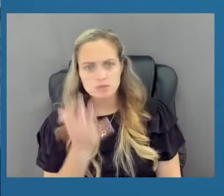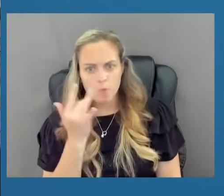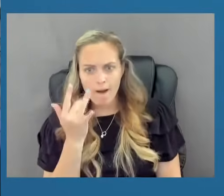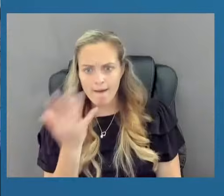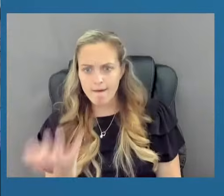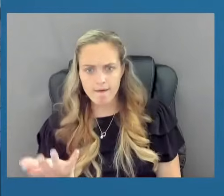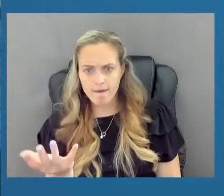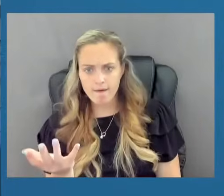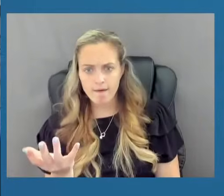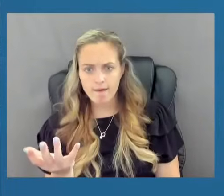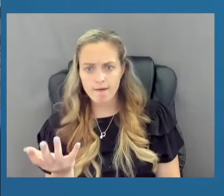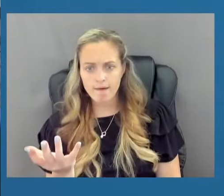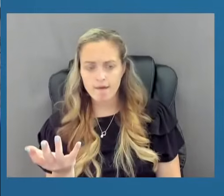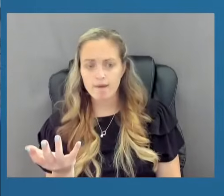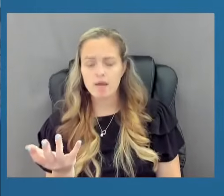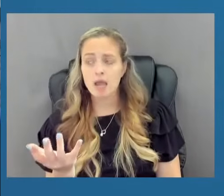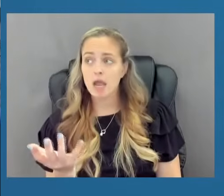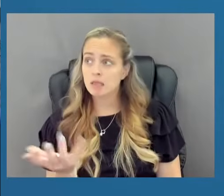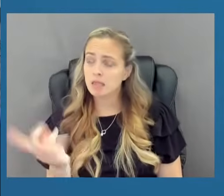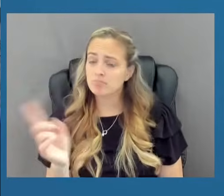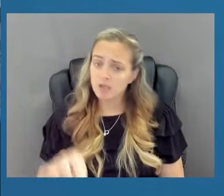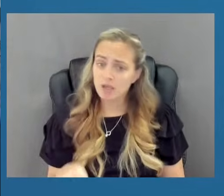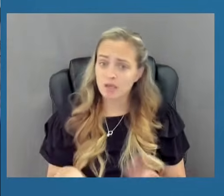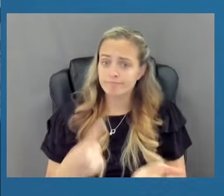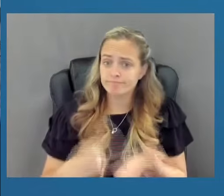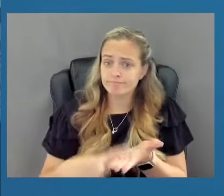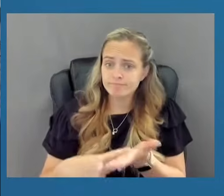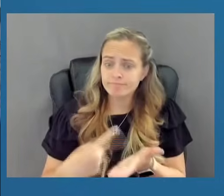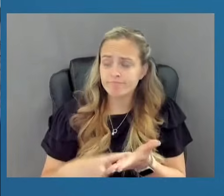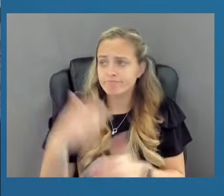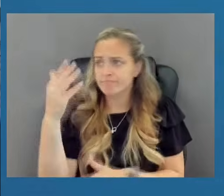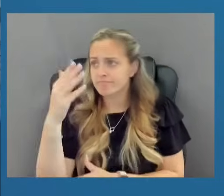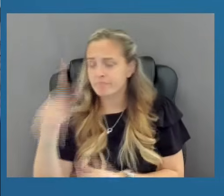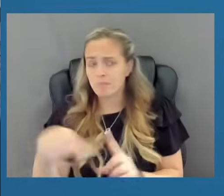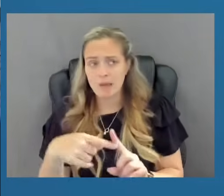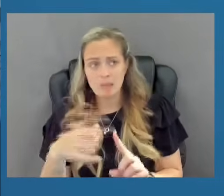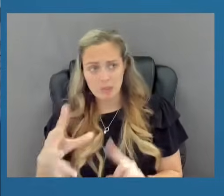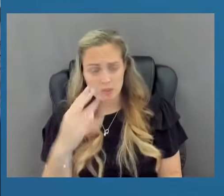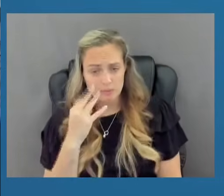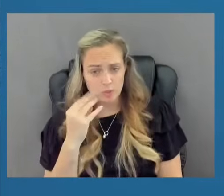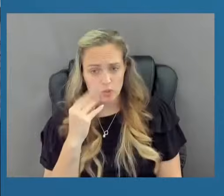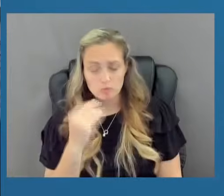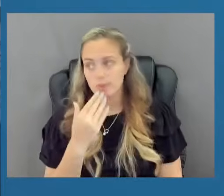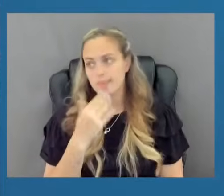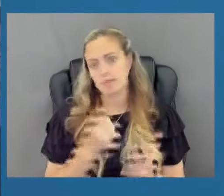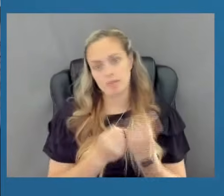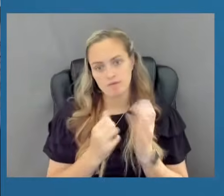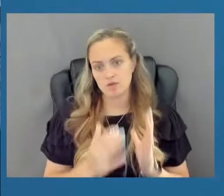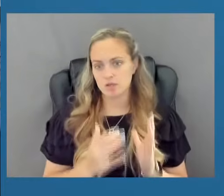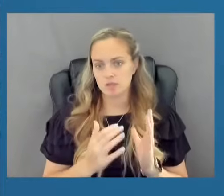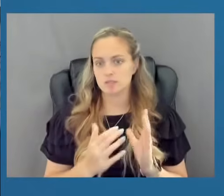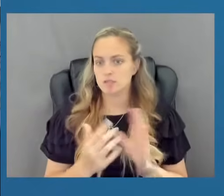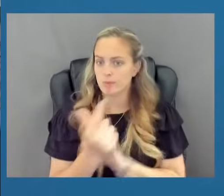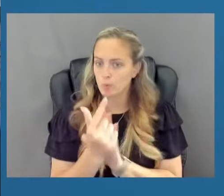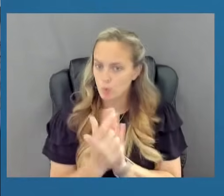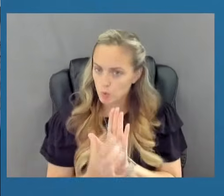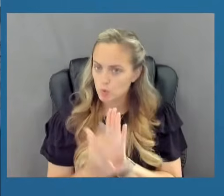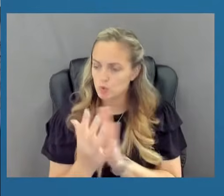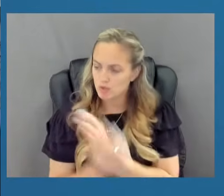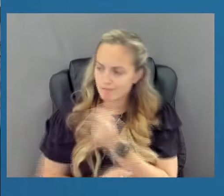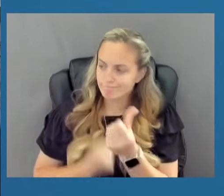They came and spoke so eloquently about what they endured. And I want to thank the advocates and the prosecutors who stood by